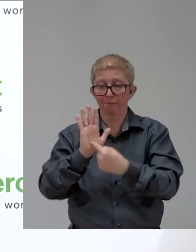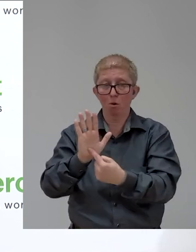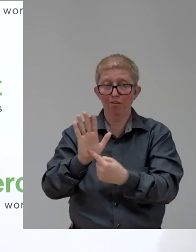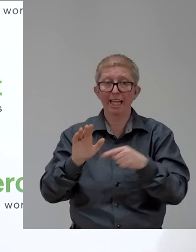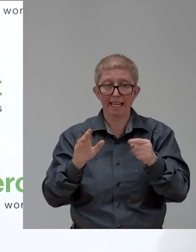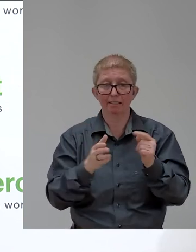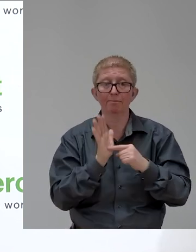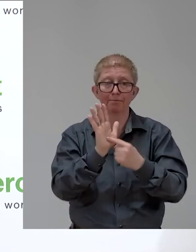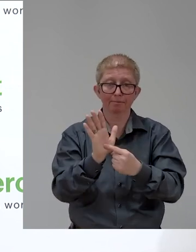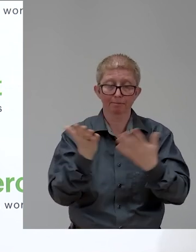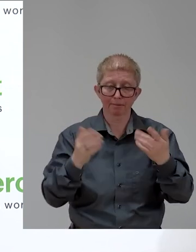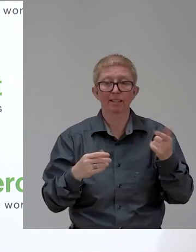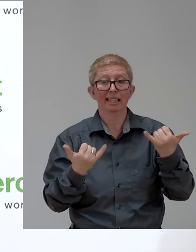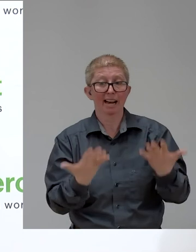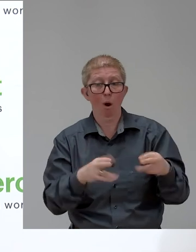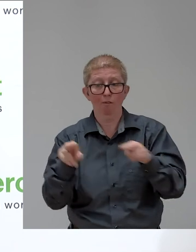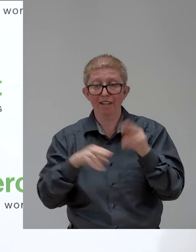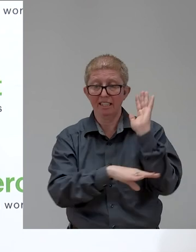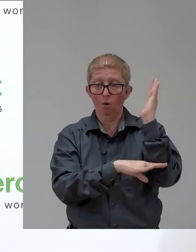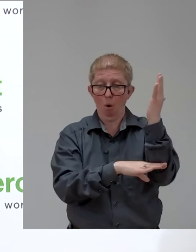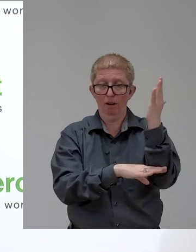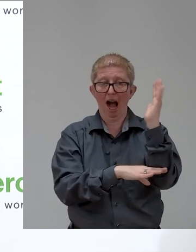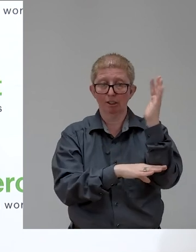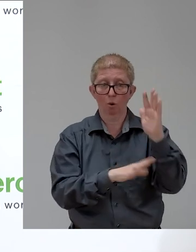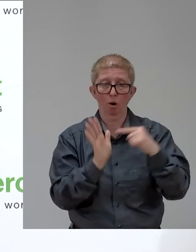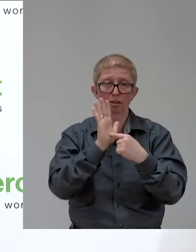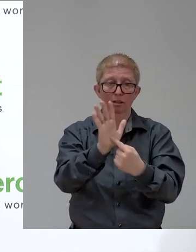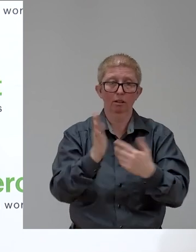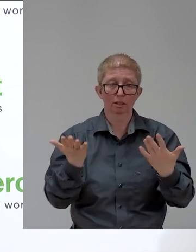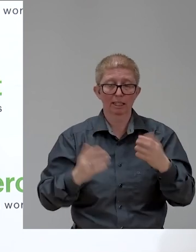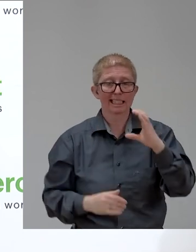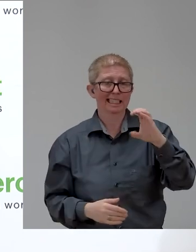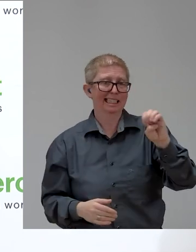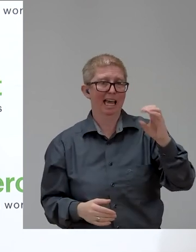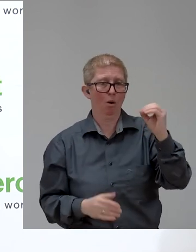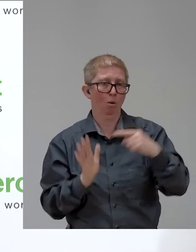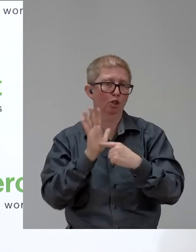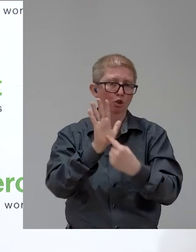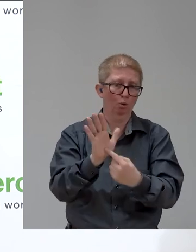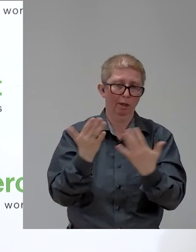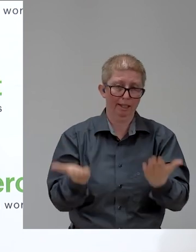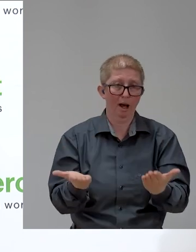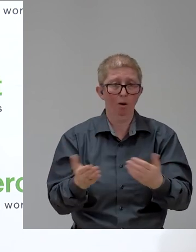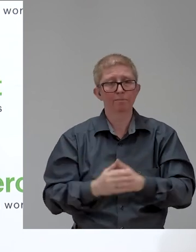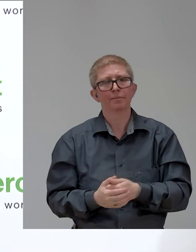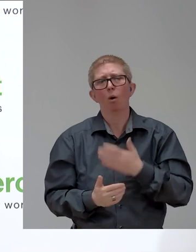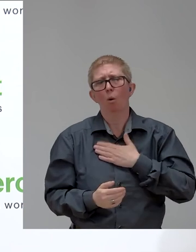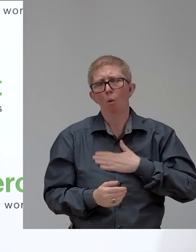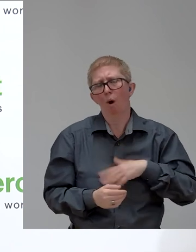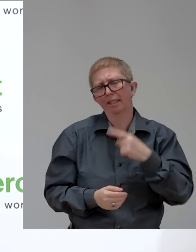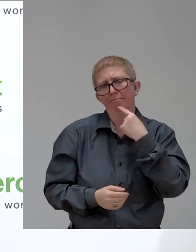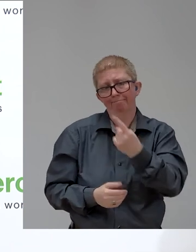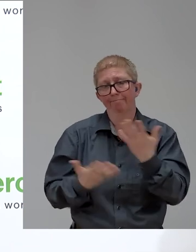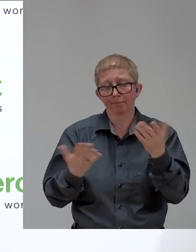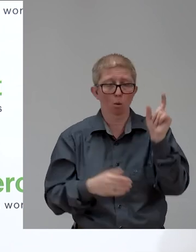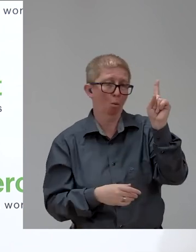for. His name is Bill Drayton, and he would like to address some words to the whole Zero Project community. Thank you very much to the guests. Thank